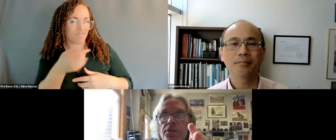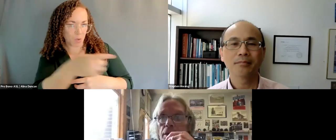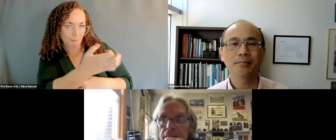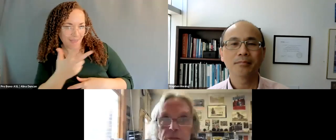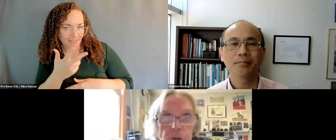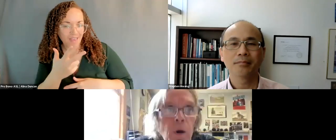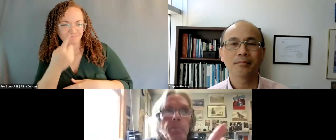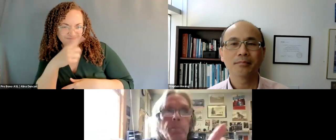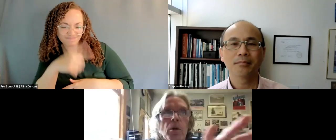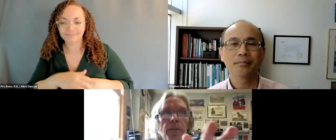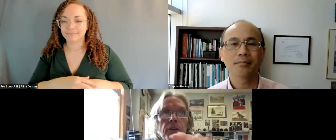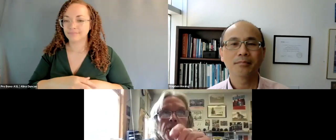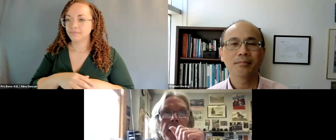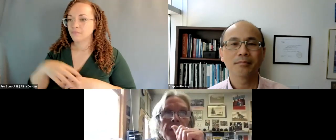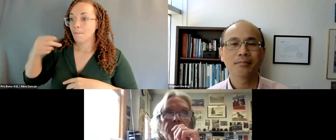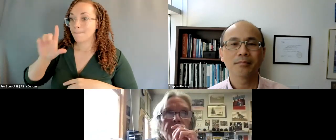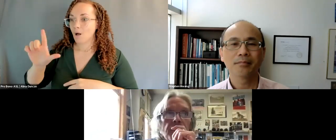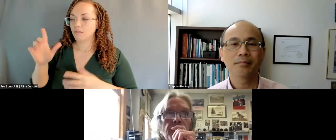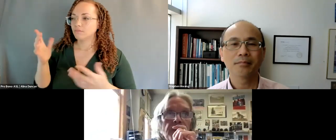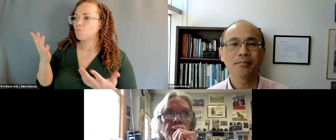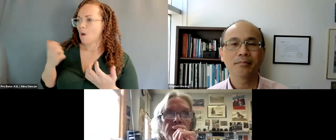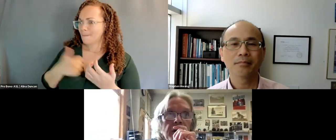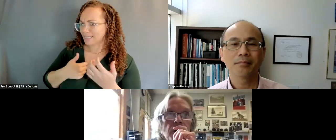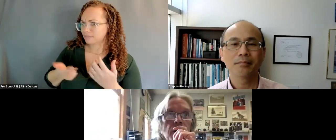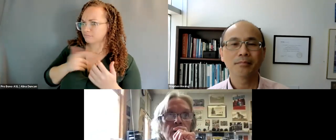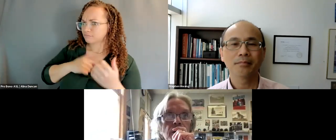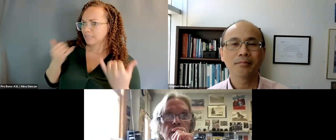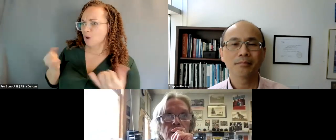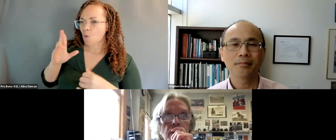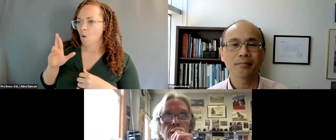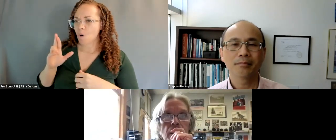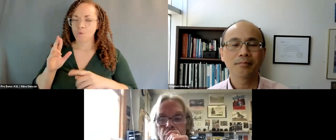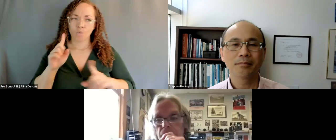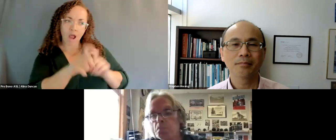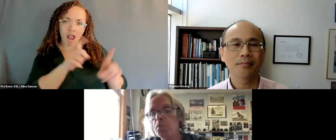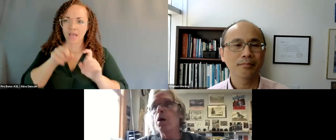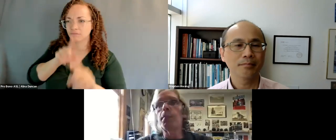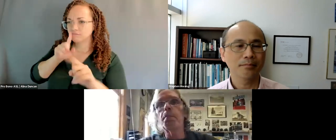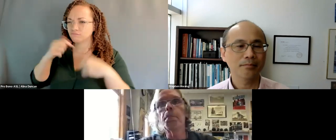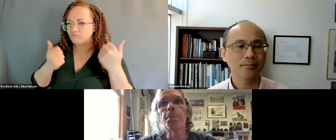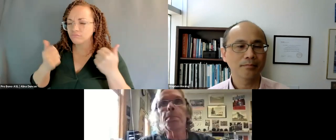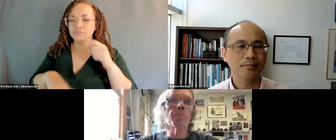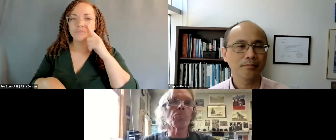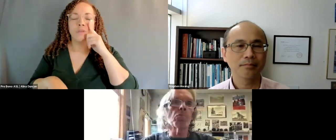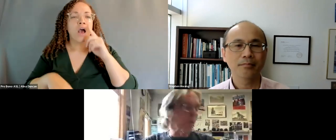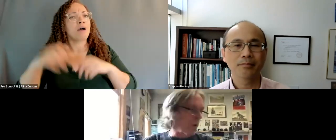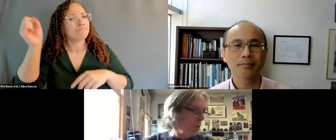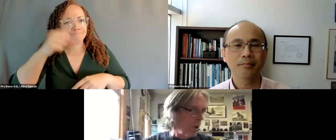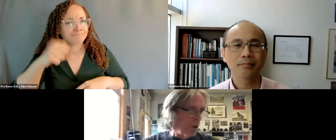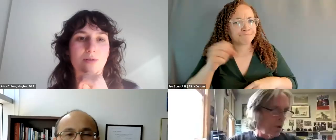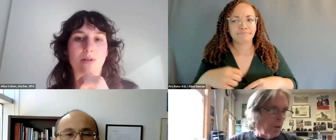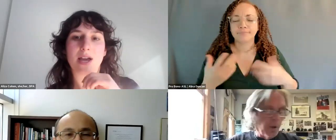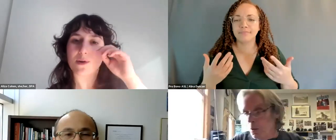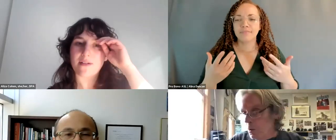Okay, do you want to do me now or the Q&A? Yeah, let's start with you. I mean, just to start, right. I want to